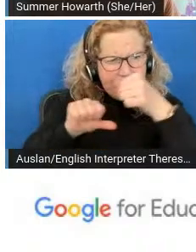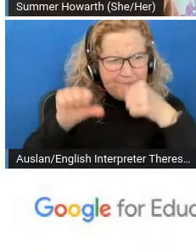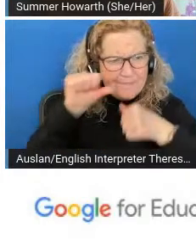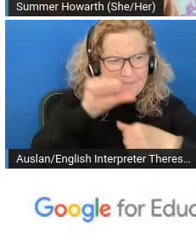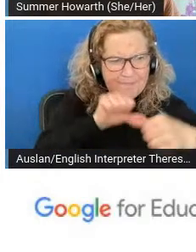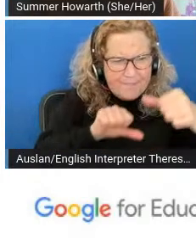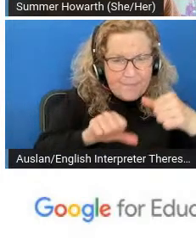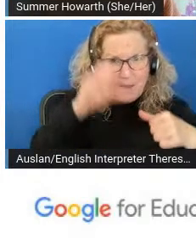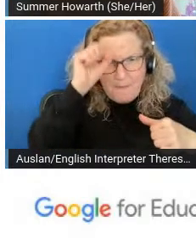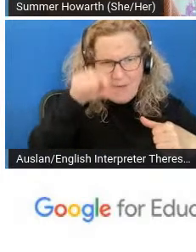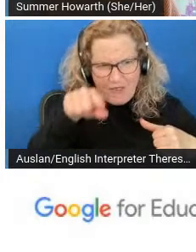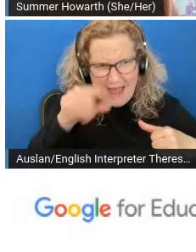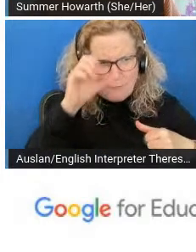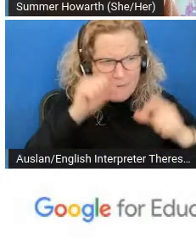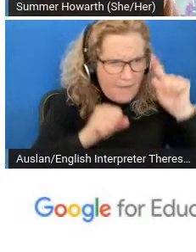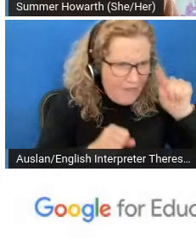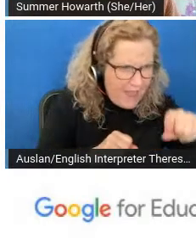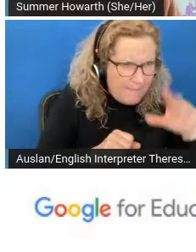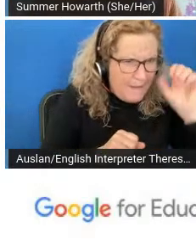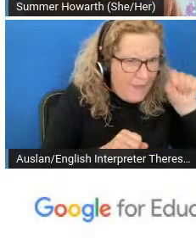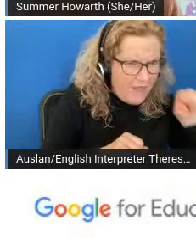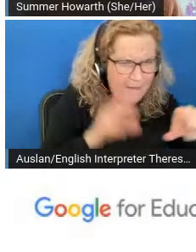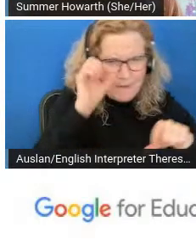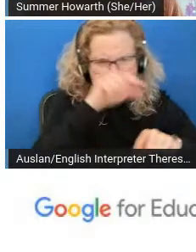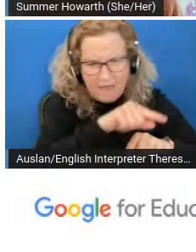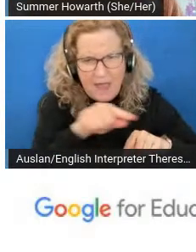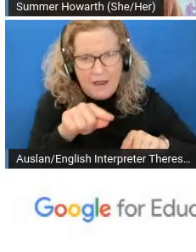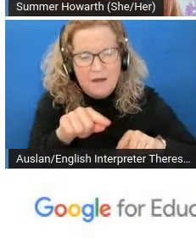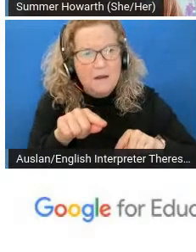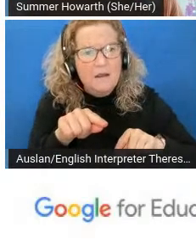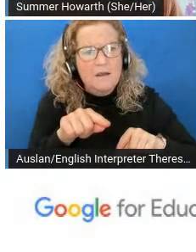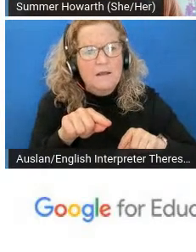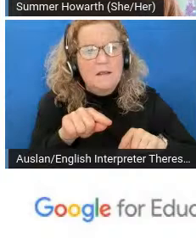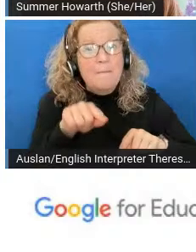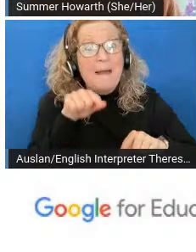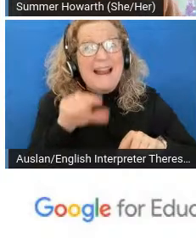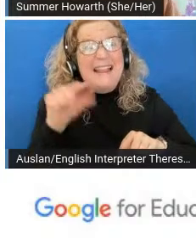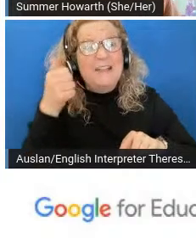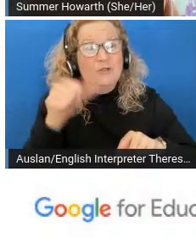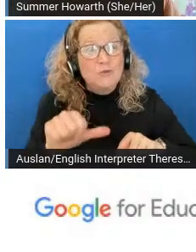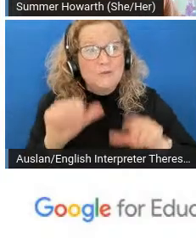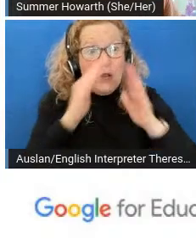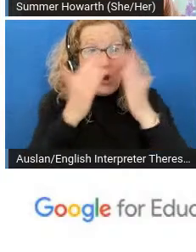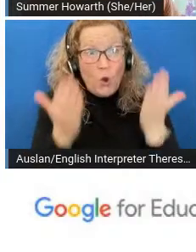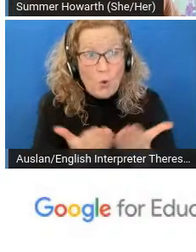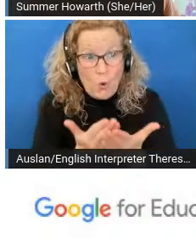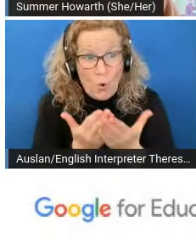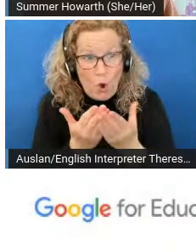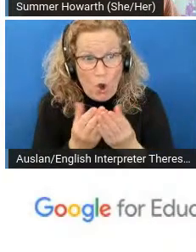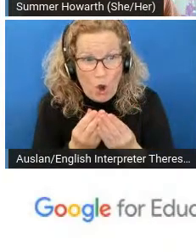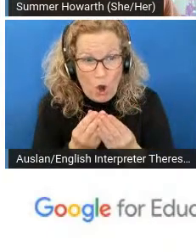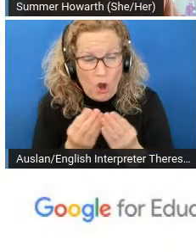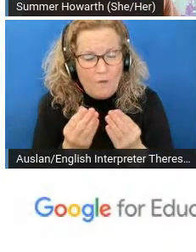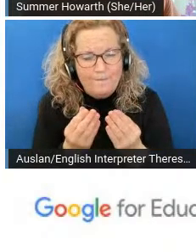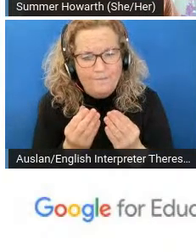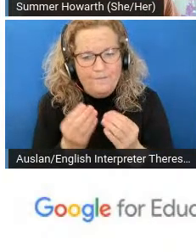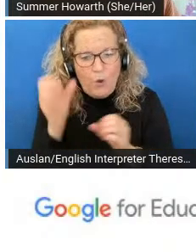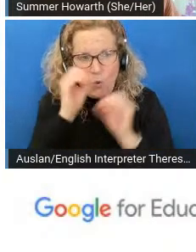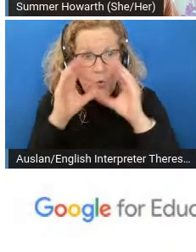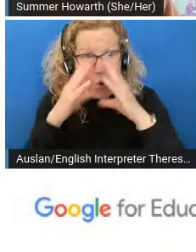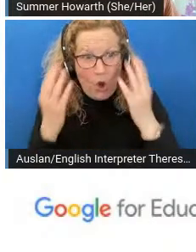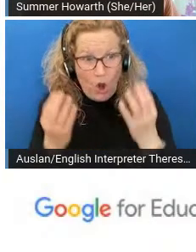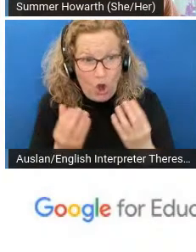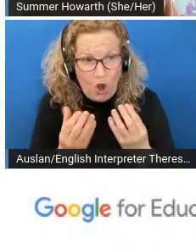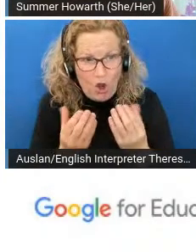places. And so I don't want to spoil it, but he's using Google Earth to try and found figure his out way where home, didn't he? He found his way home. Go on.